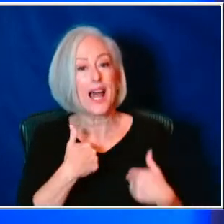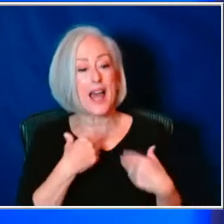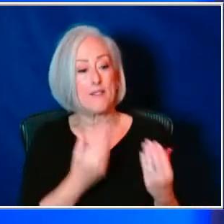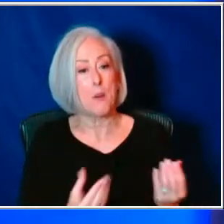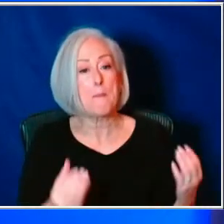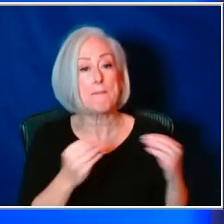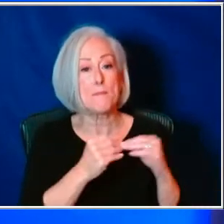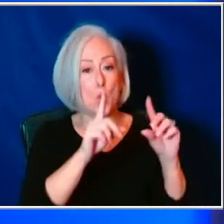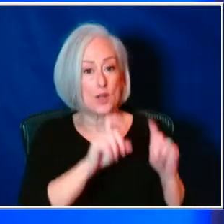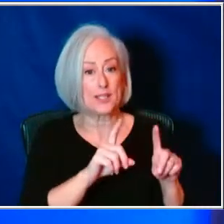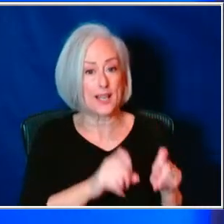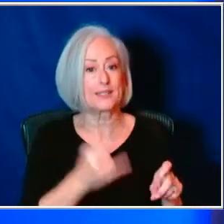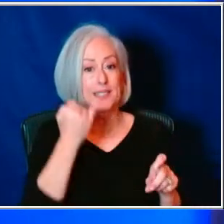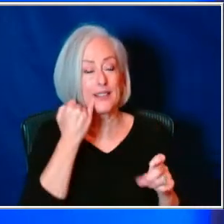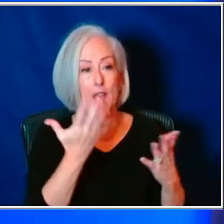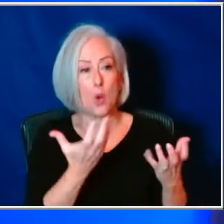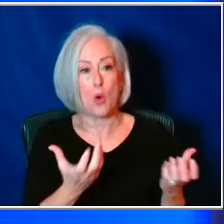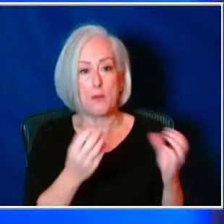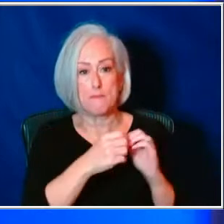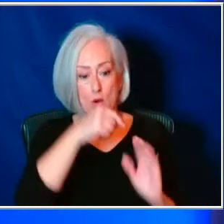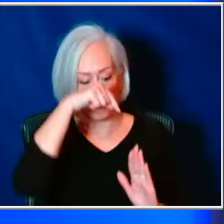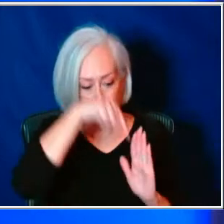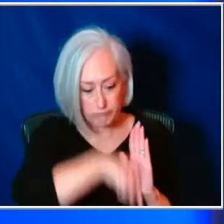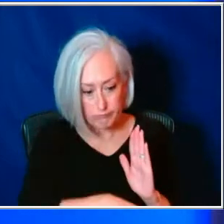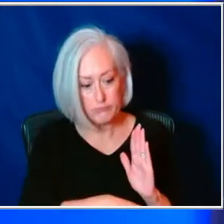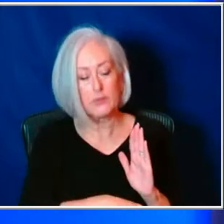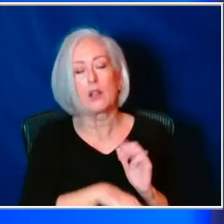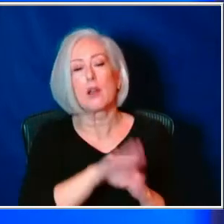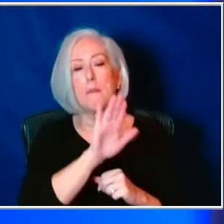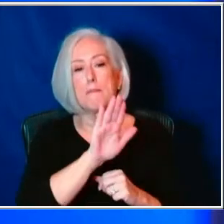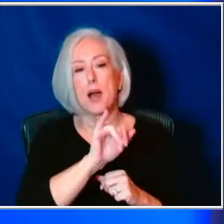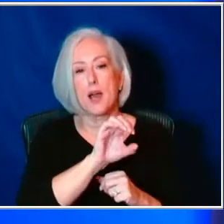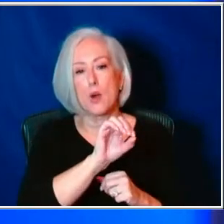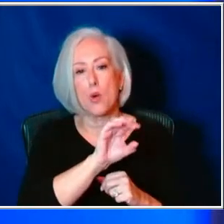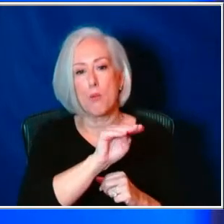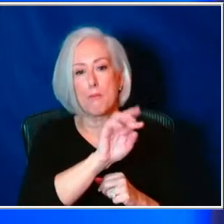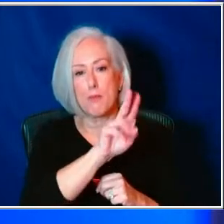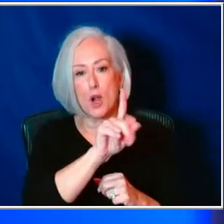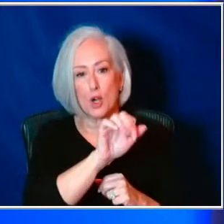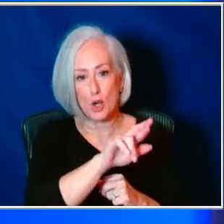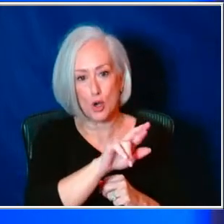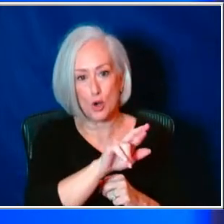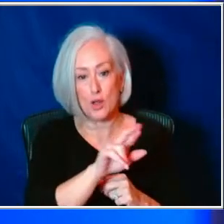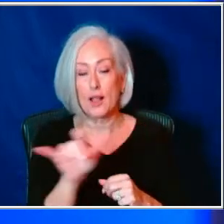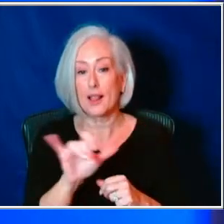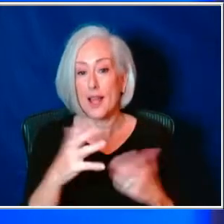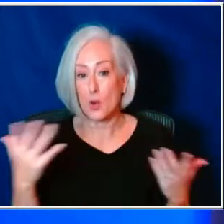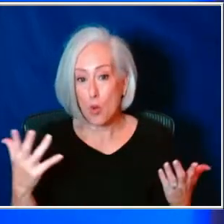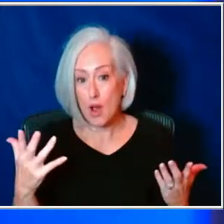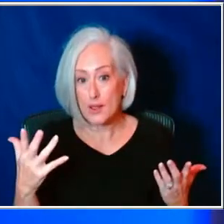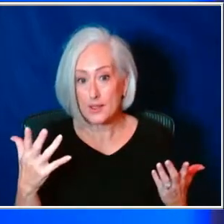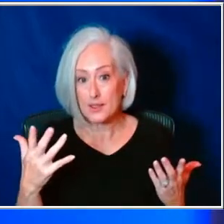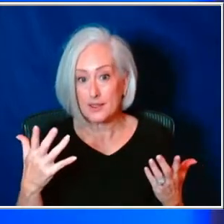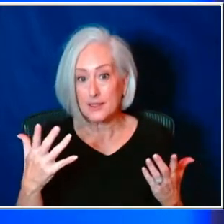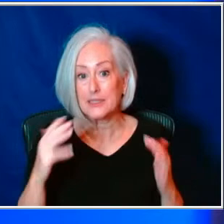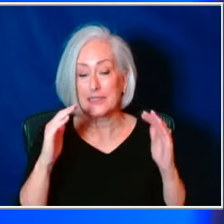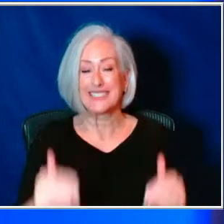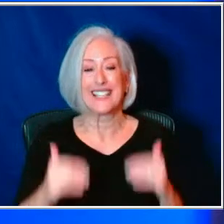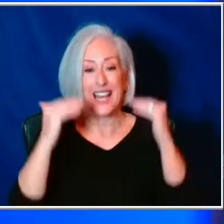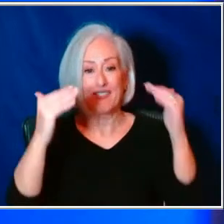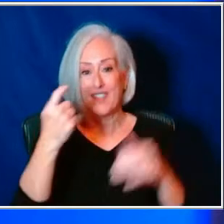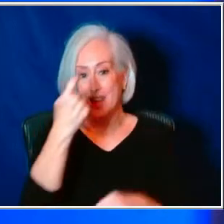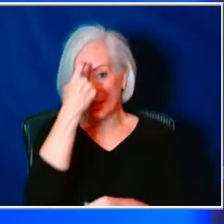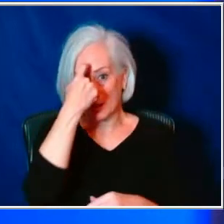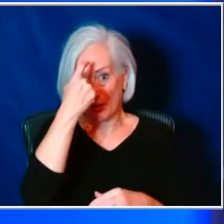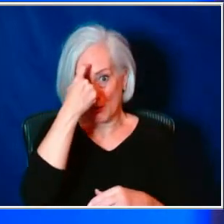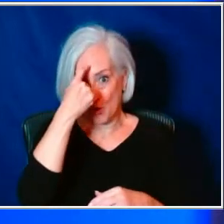deeper levels of biomarkers, and those include advanced brain imaging to see how the brain is processing pain, as